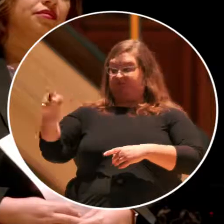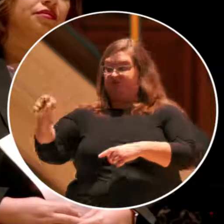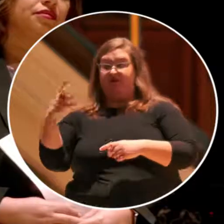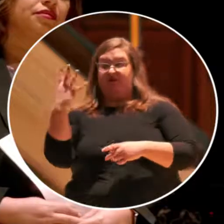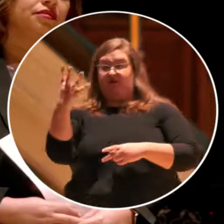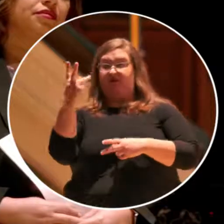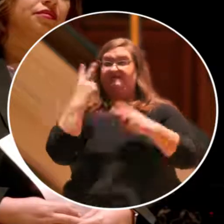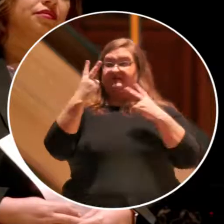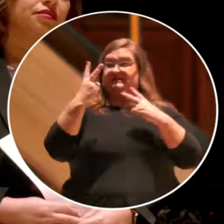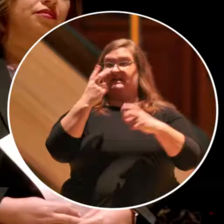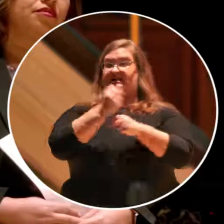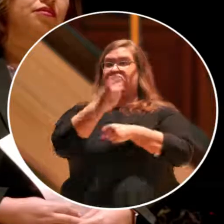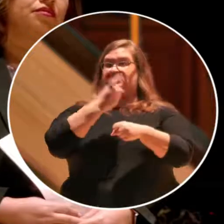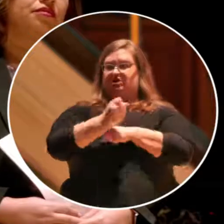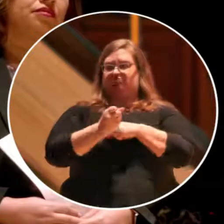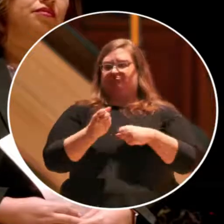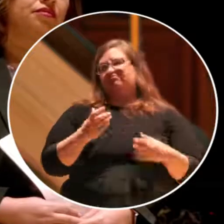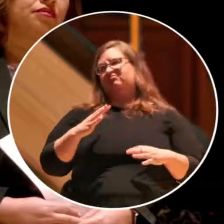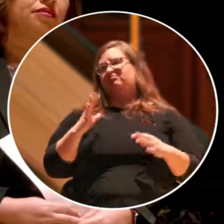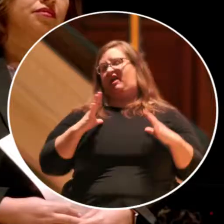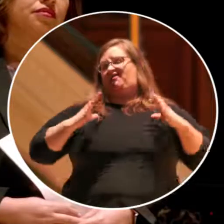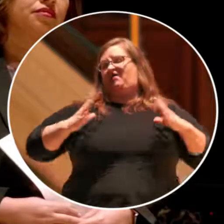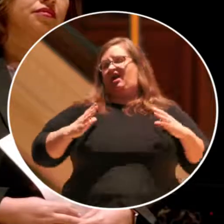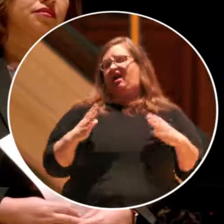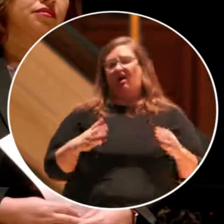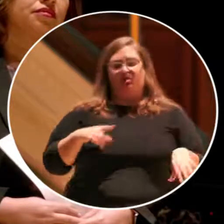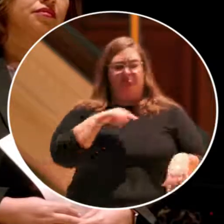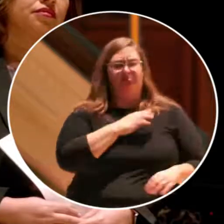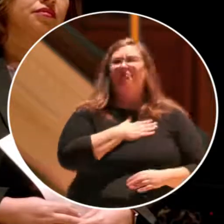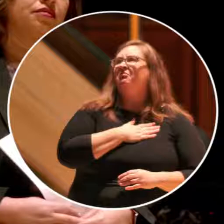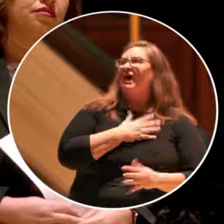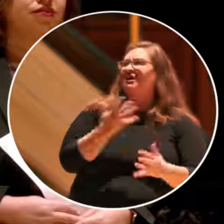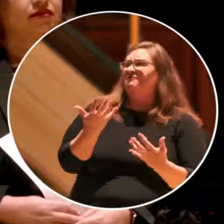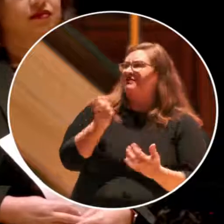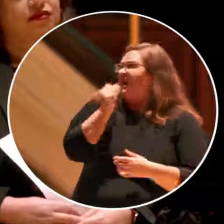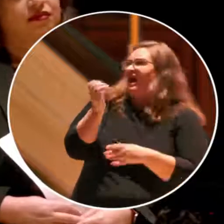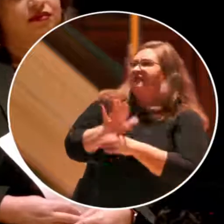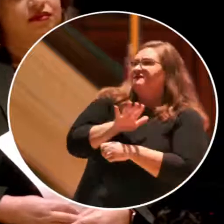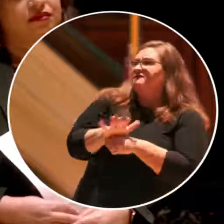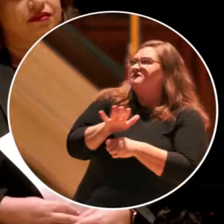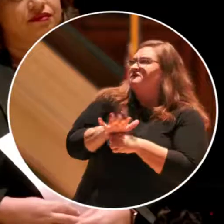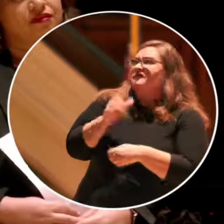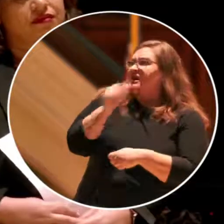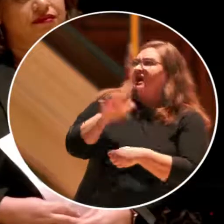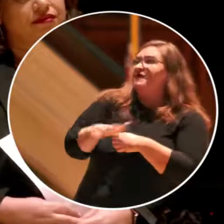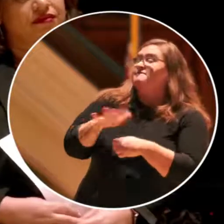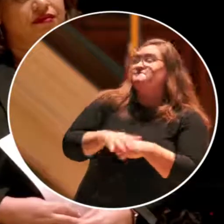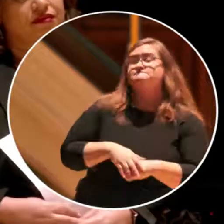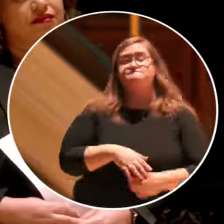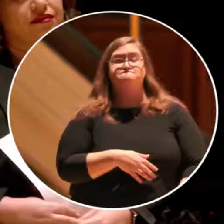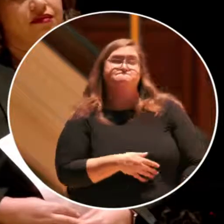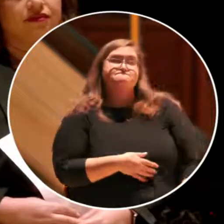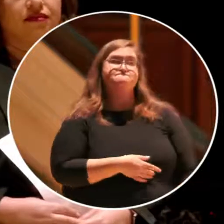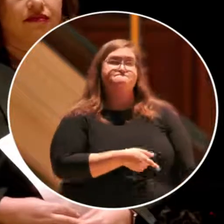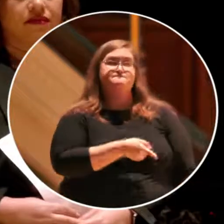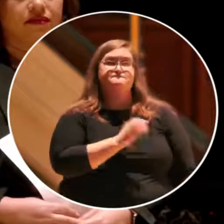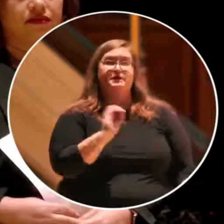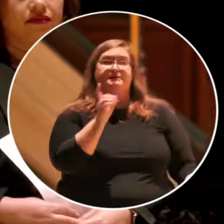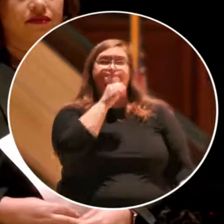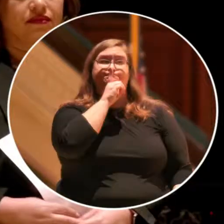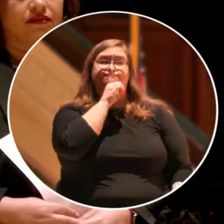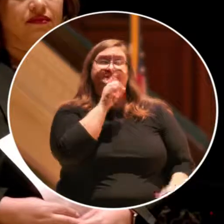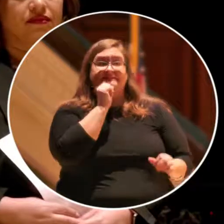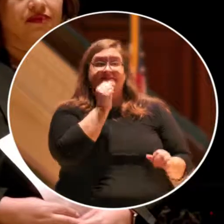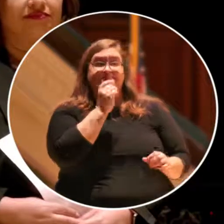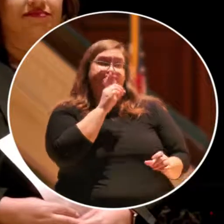she assured us this was appropriate. She told us if we wanted to do more, that there was nothing that said that we couldn't. 4 was thrown